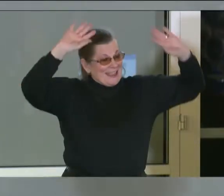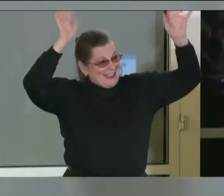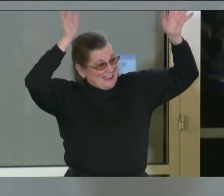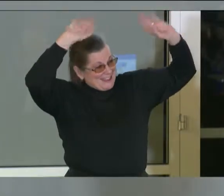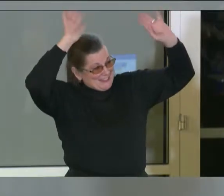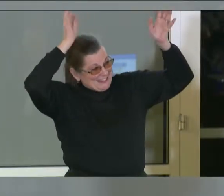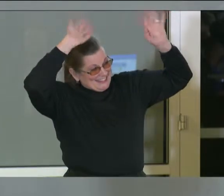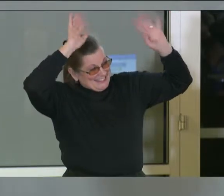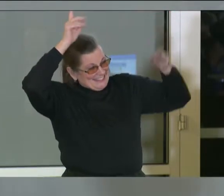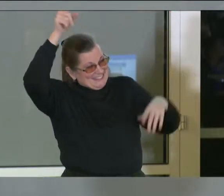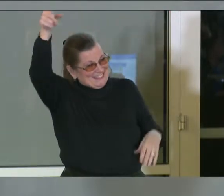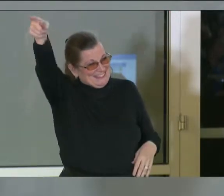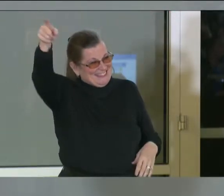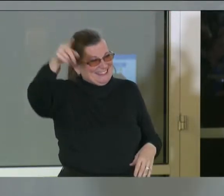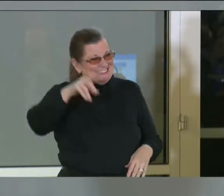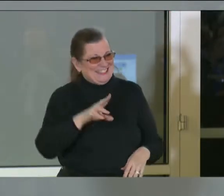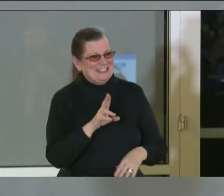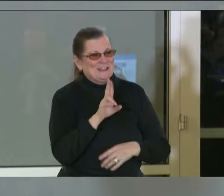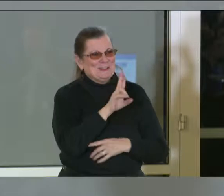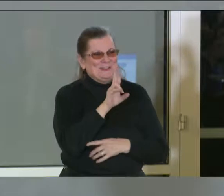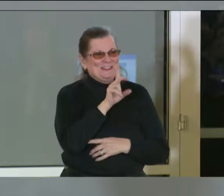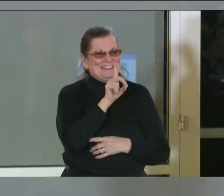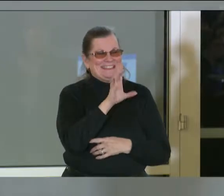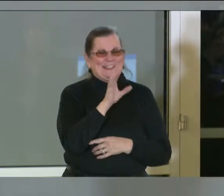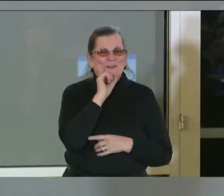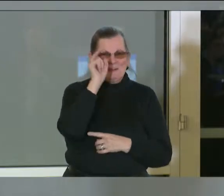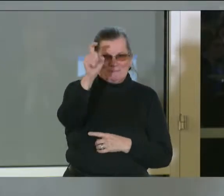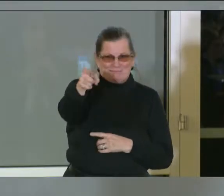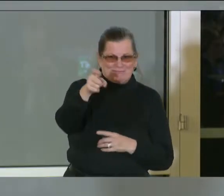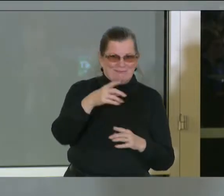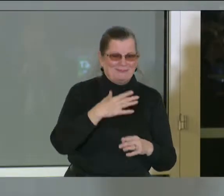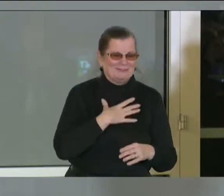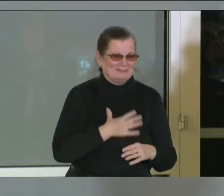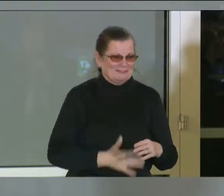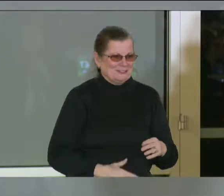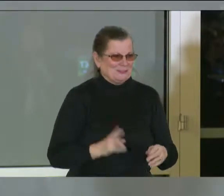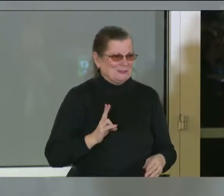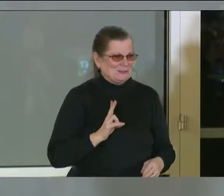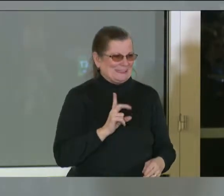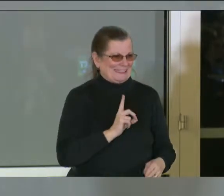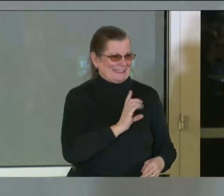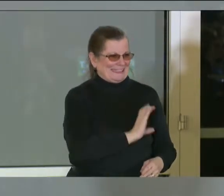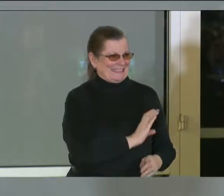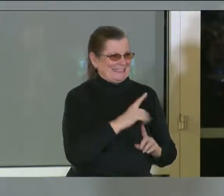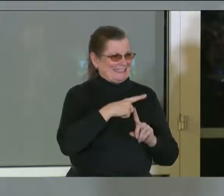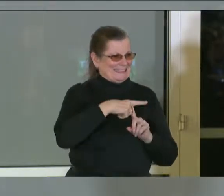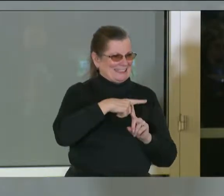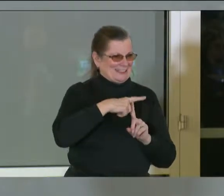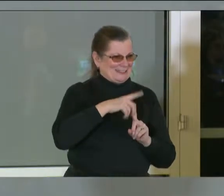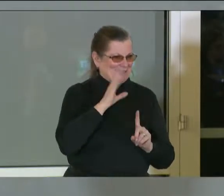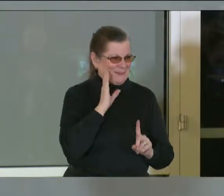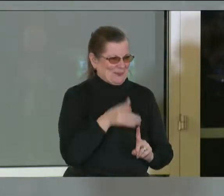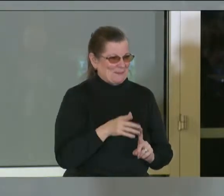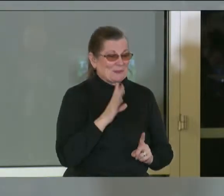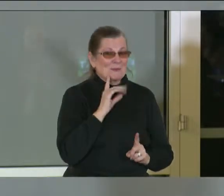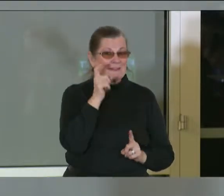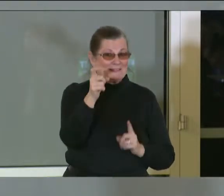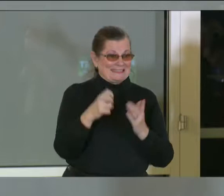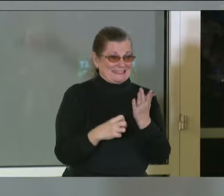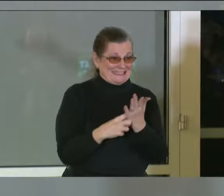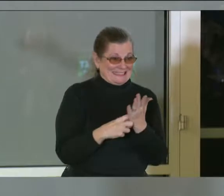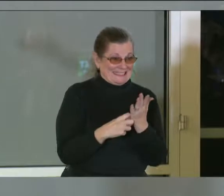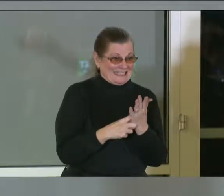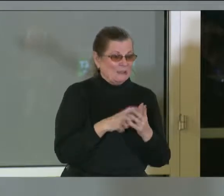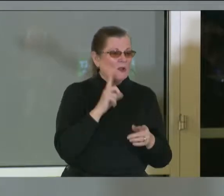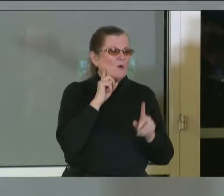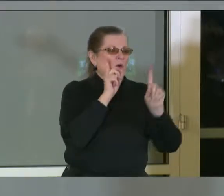home the UDC shirt, but for anybody on the leaderboard up here, you're going to get tickets to a Nationals game. So if